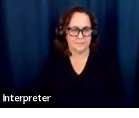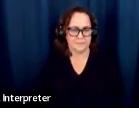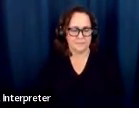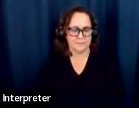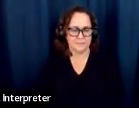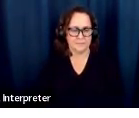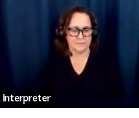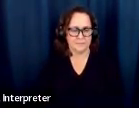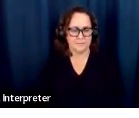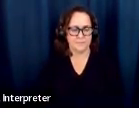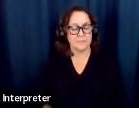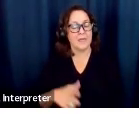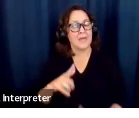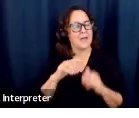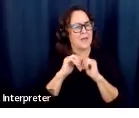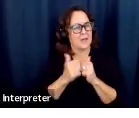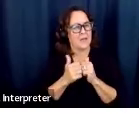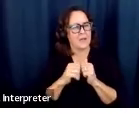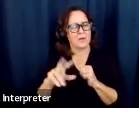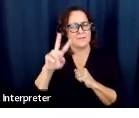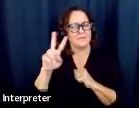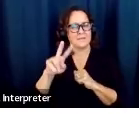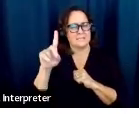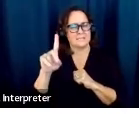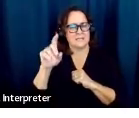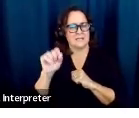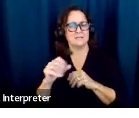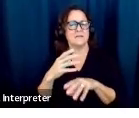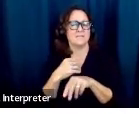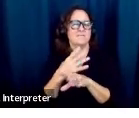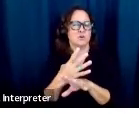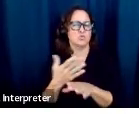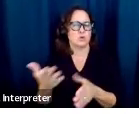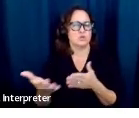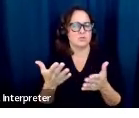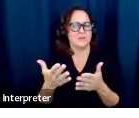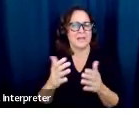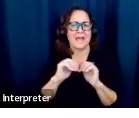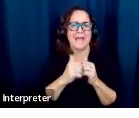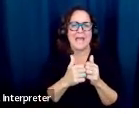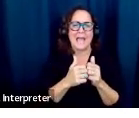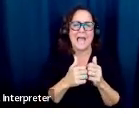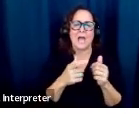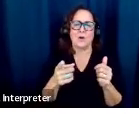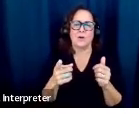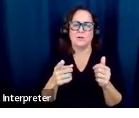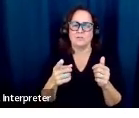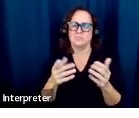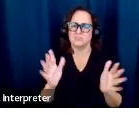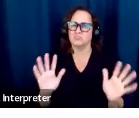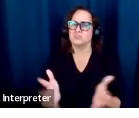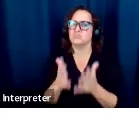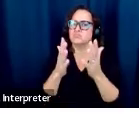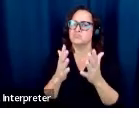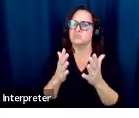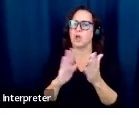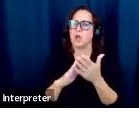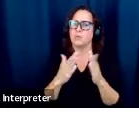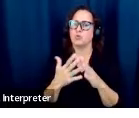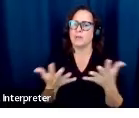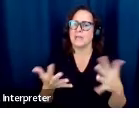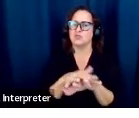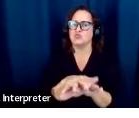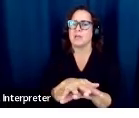Next up, in terms of how virtual delivery of service facilitates community integration for participants, providers offering